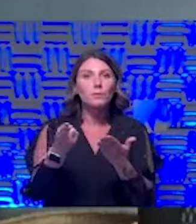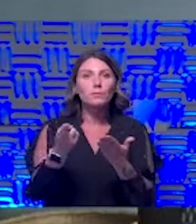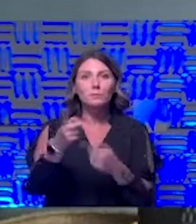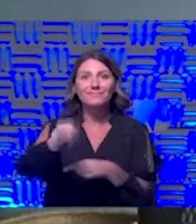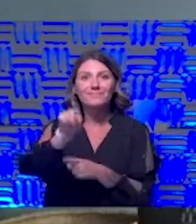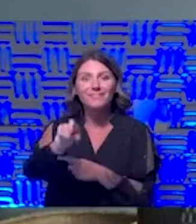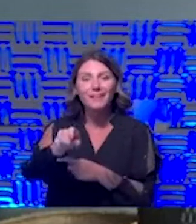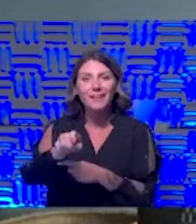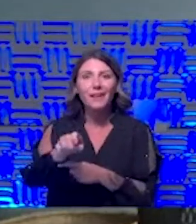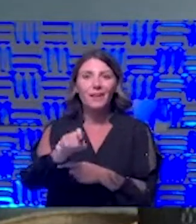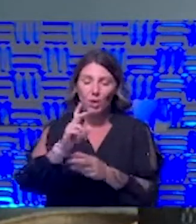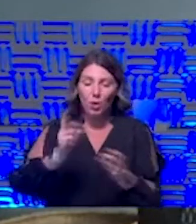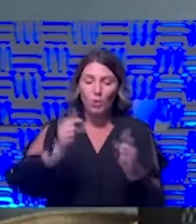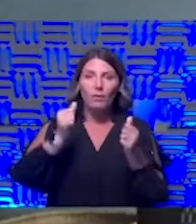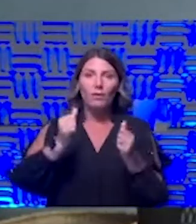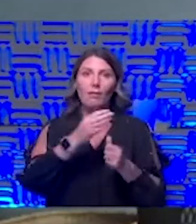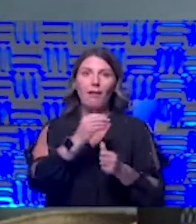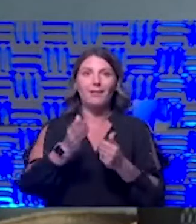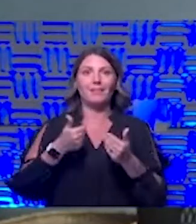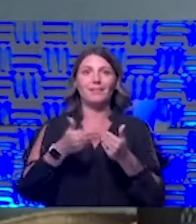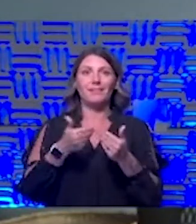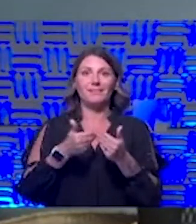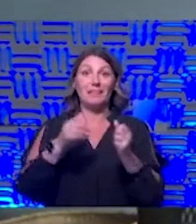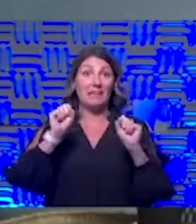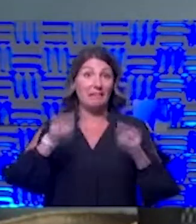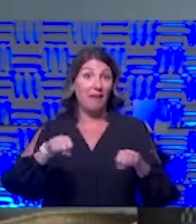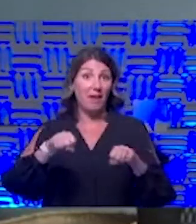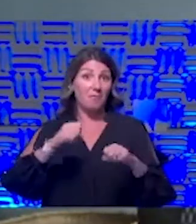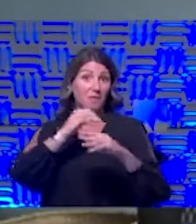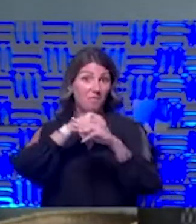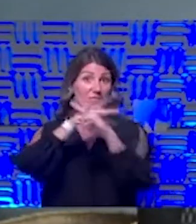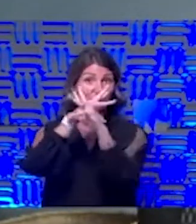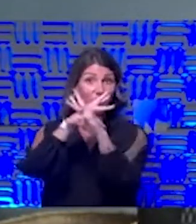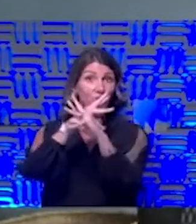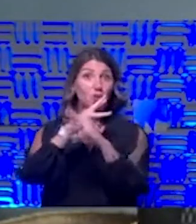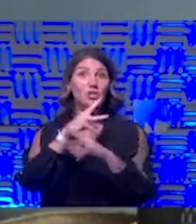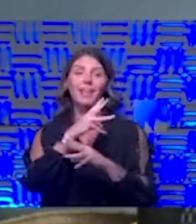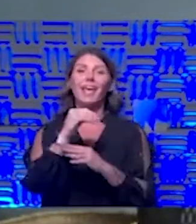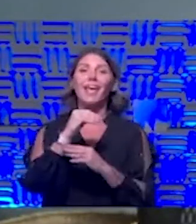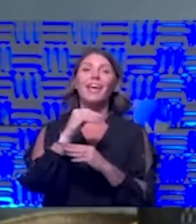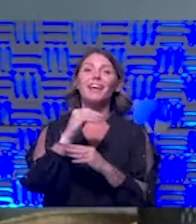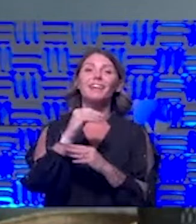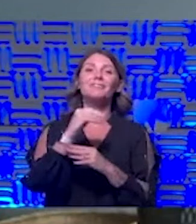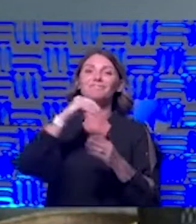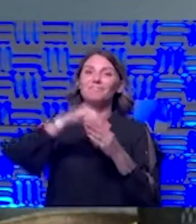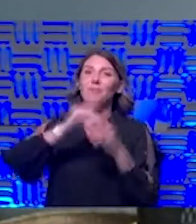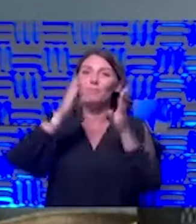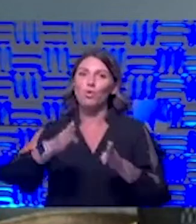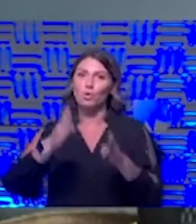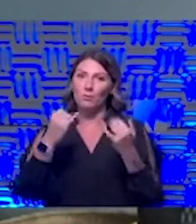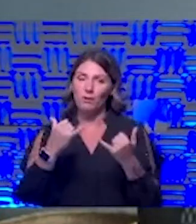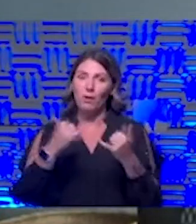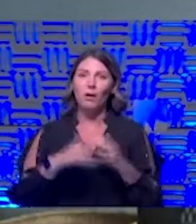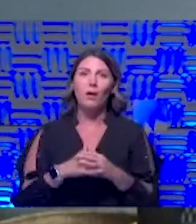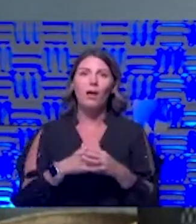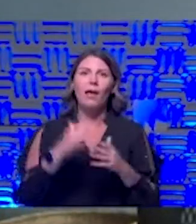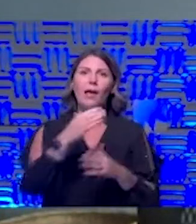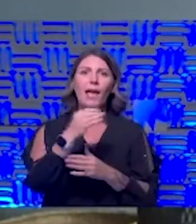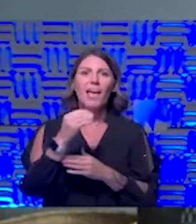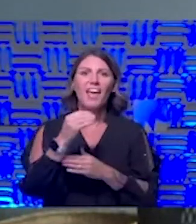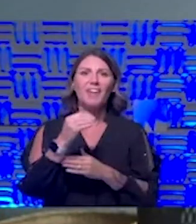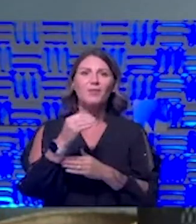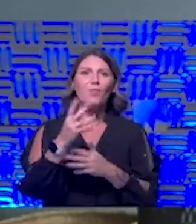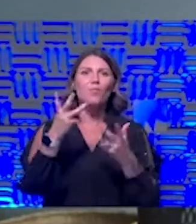conveniently. They can do them virtually. They're starting to be able to do them in person as well. And we've tried to just remove all